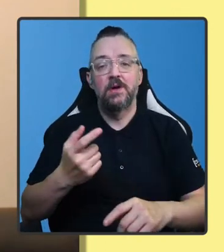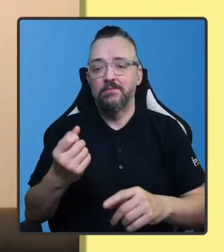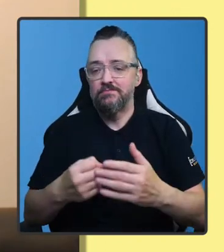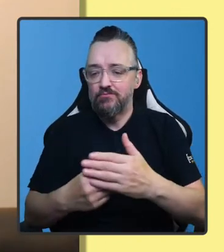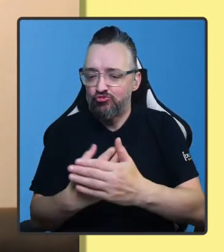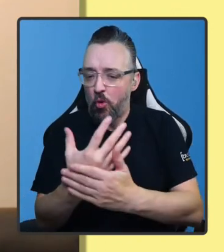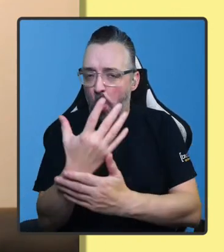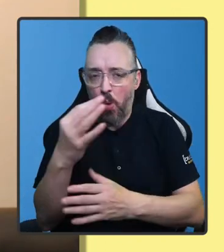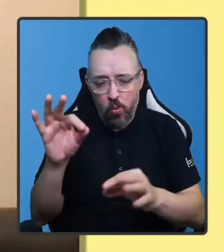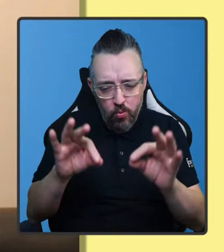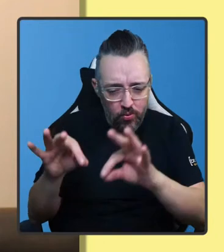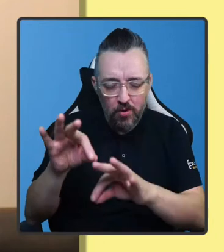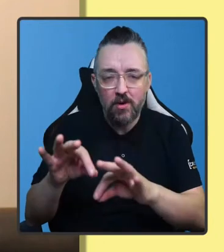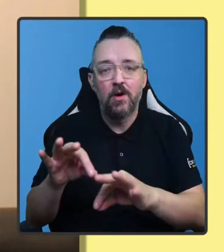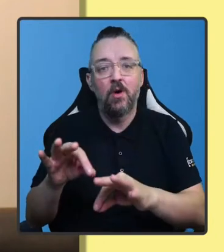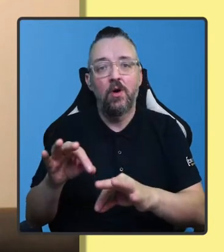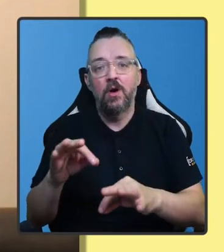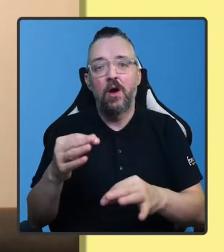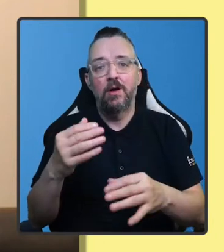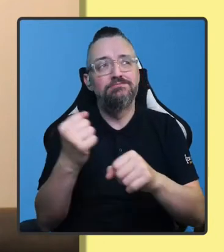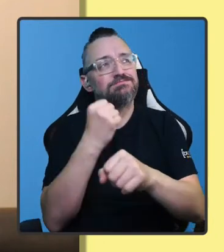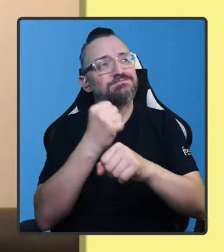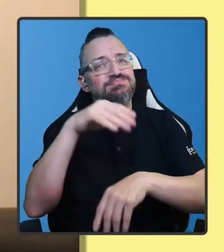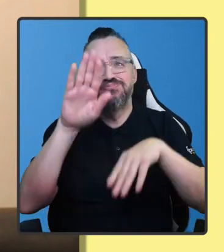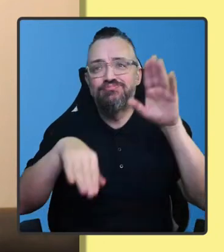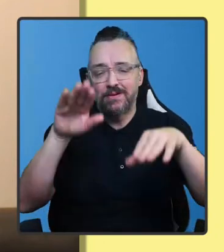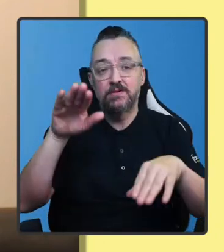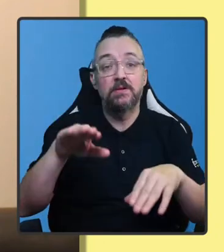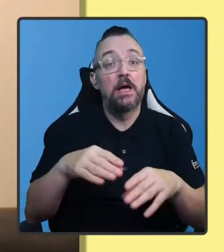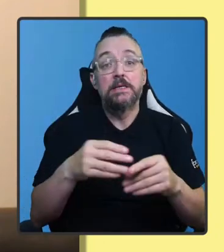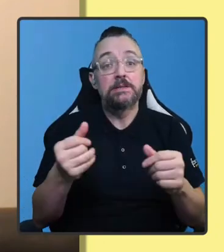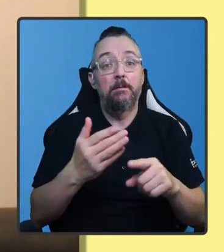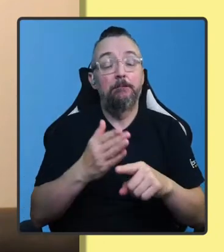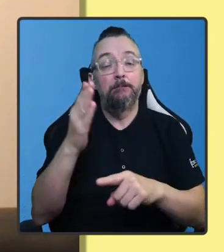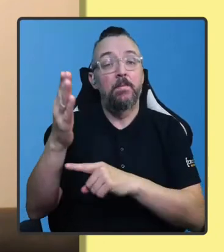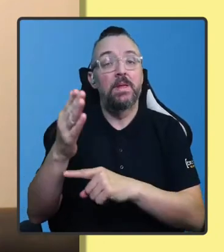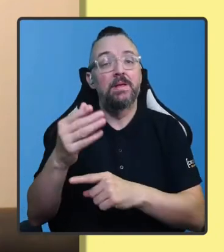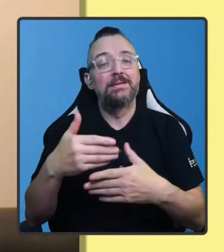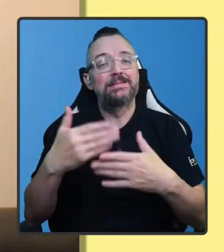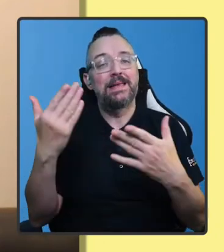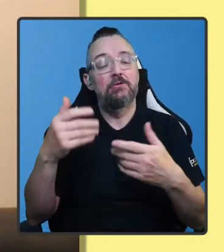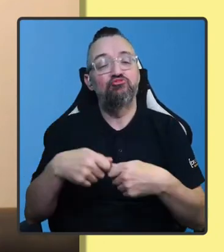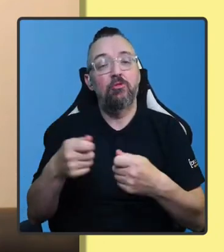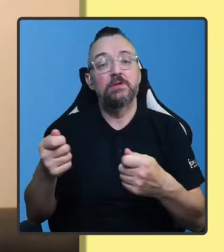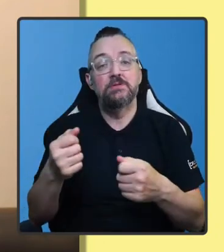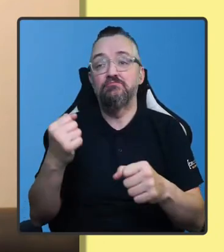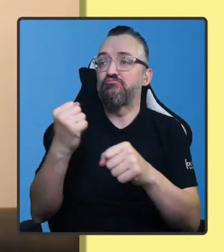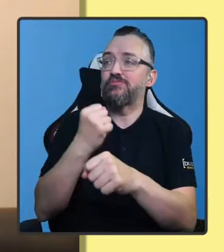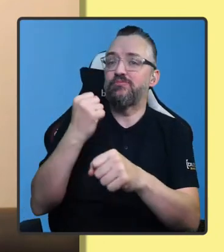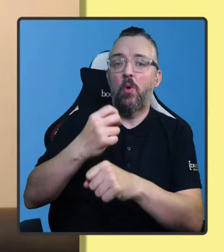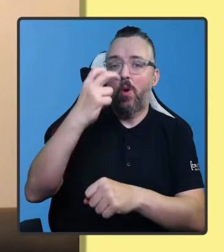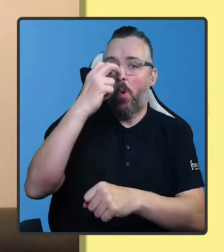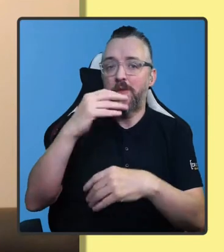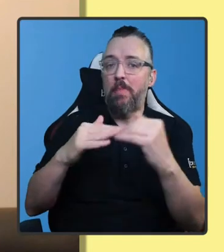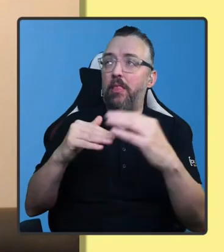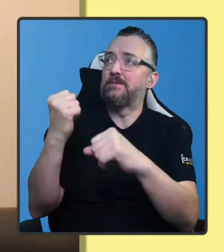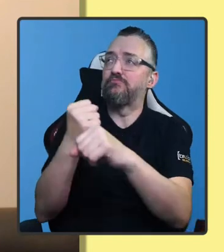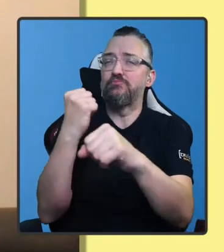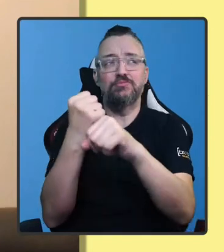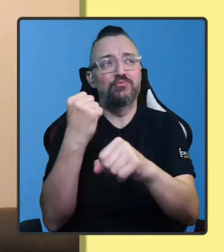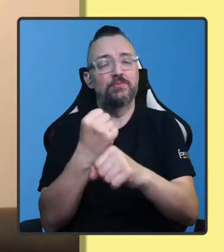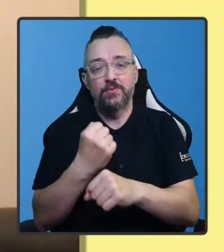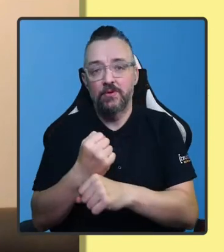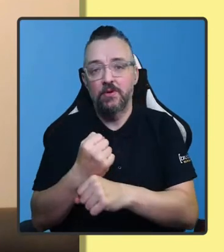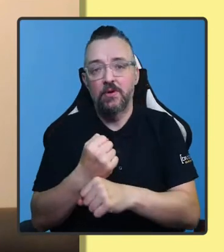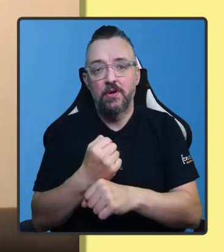real estate maintenance. Some go on to work outside of the prison on day release, renovating historical buildings and maintaining conservation